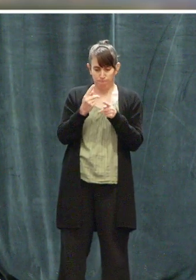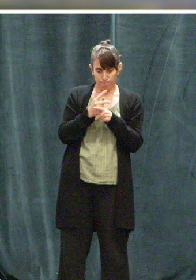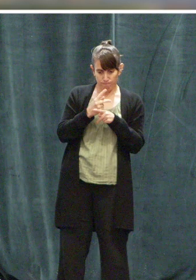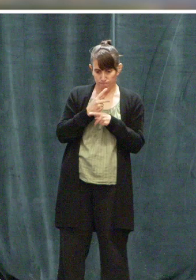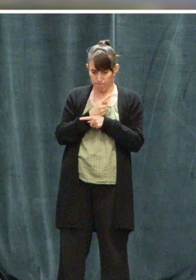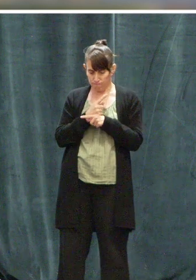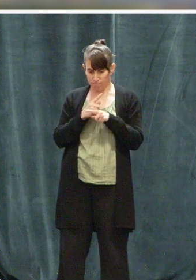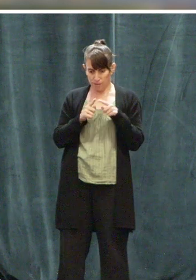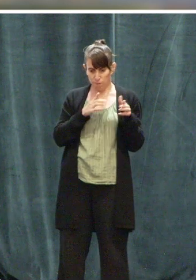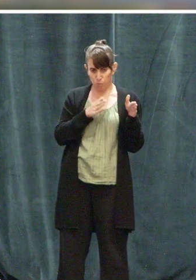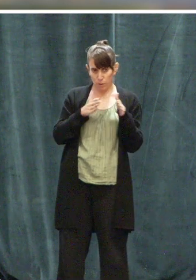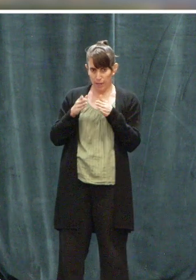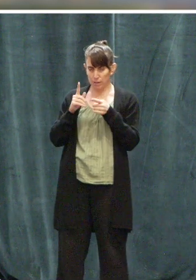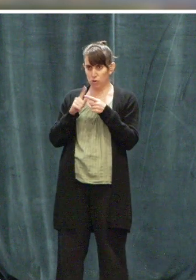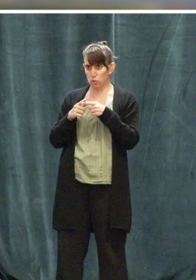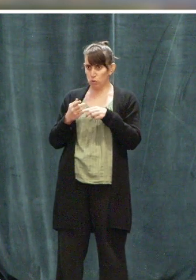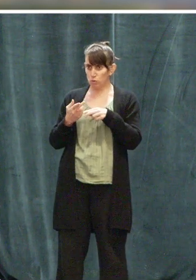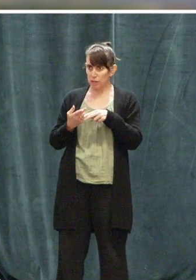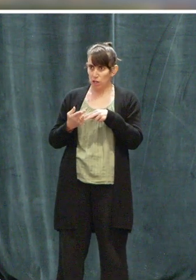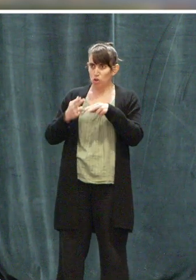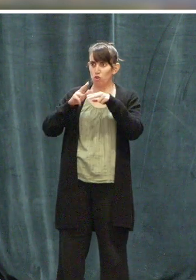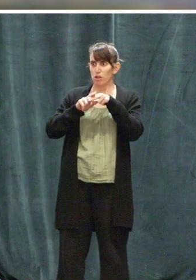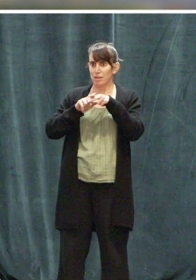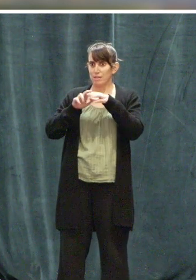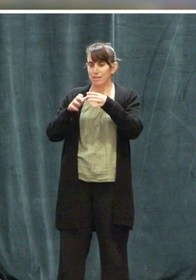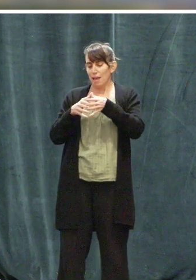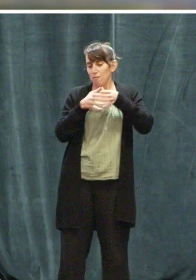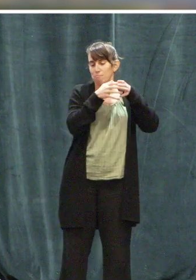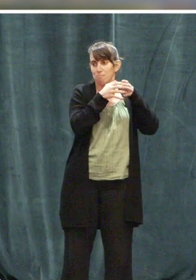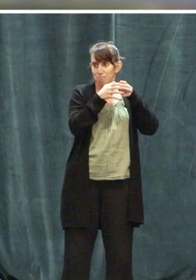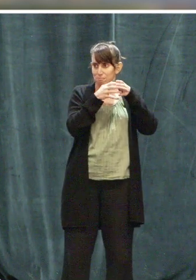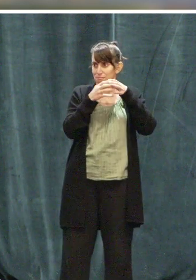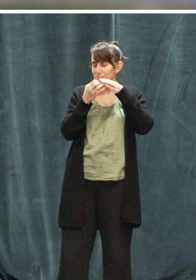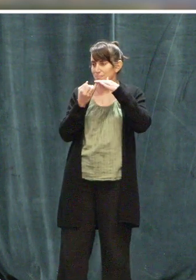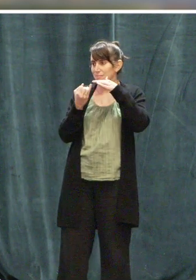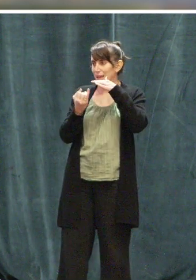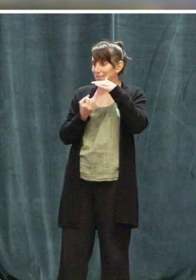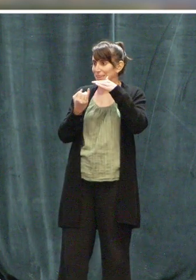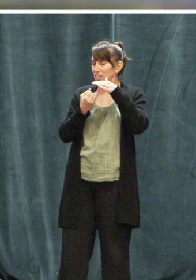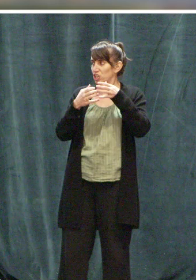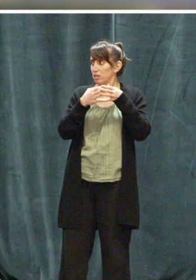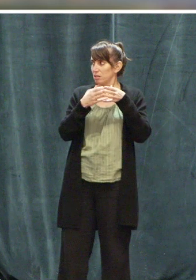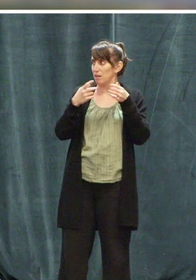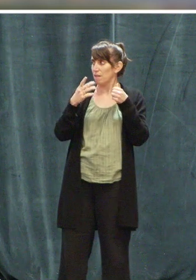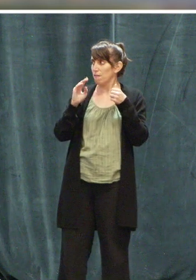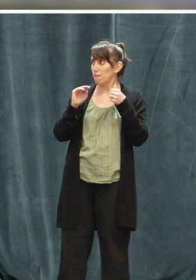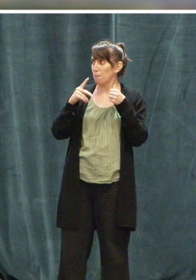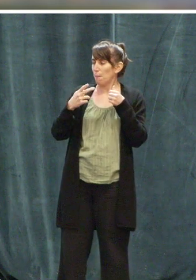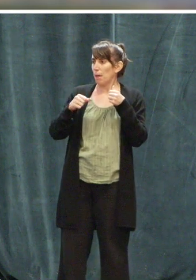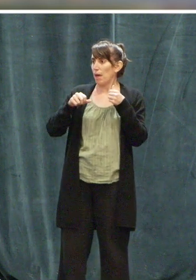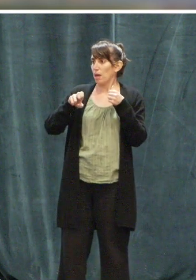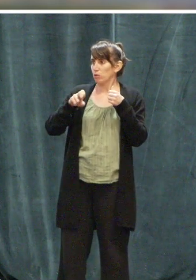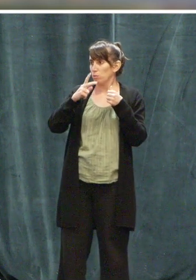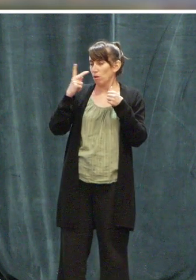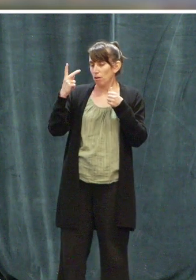that increase the isolation of Pump House Park. I know earlier in the project public meetings, we